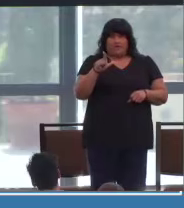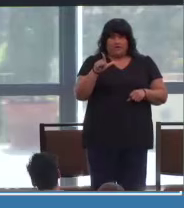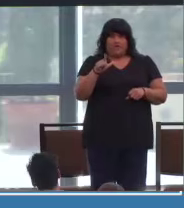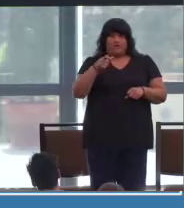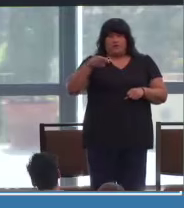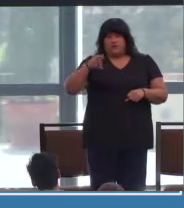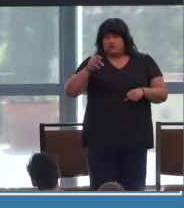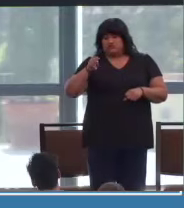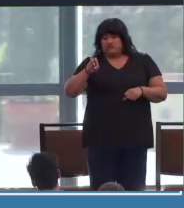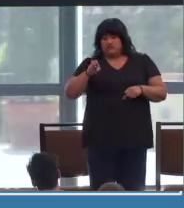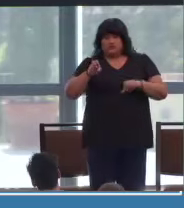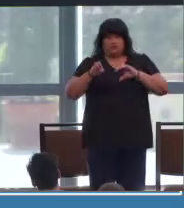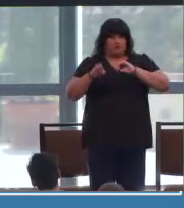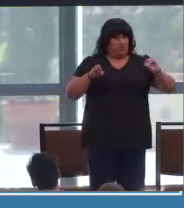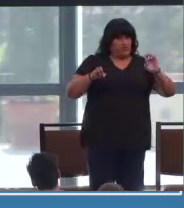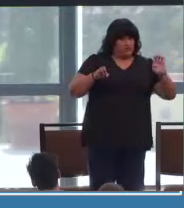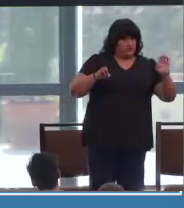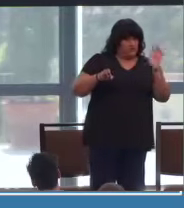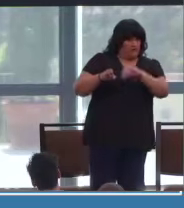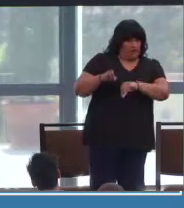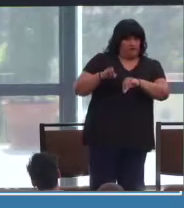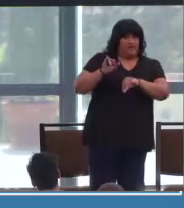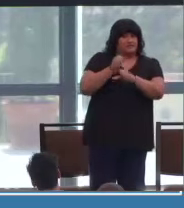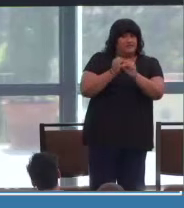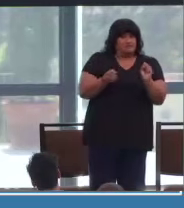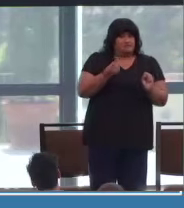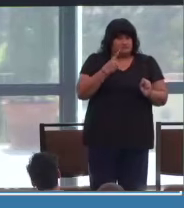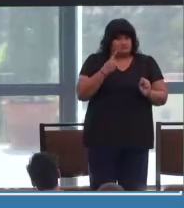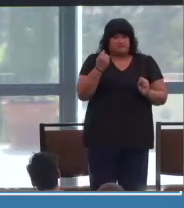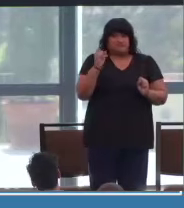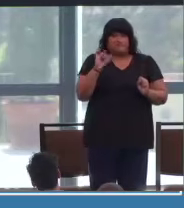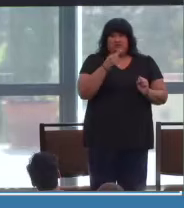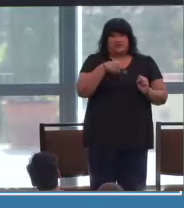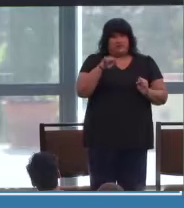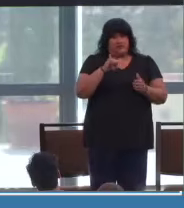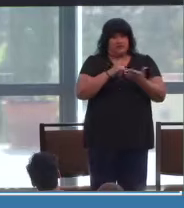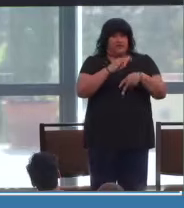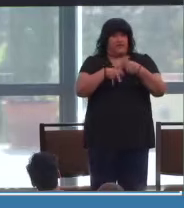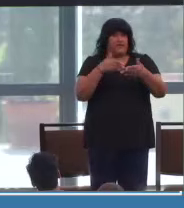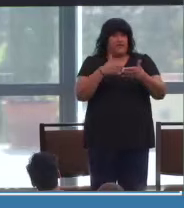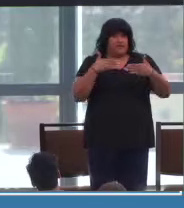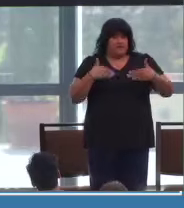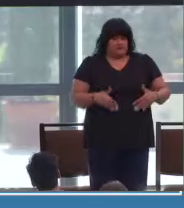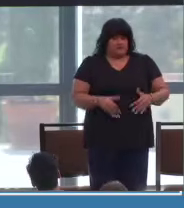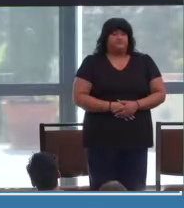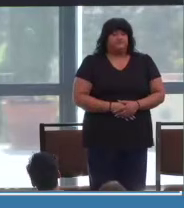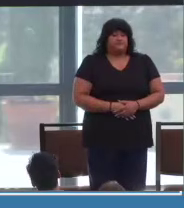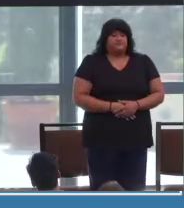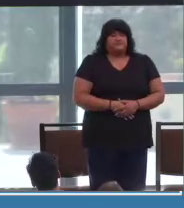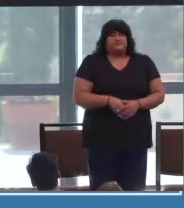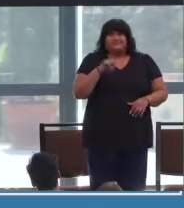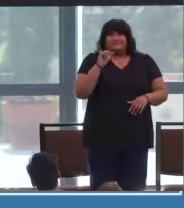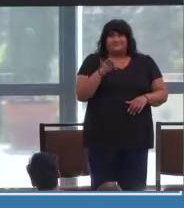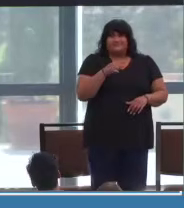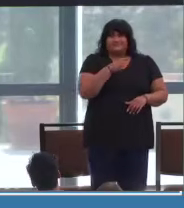estrogen contained in that pill. That's considered safe as well if you have antiphospholipid antibodies. Now, that is even if you